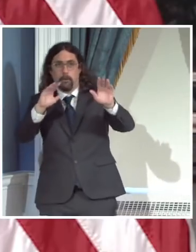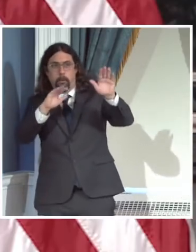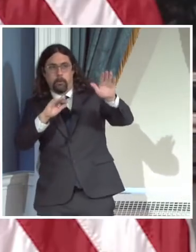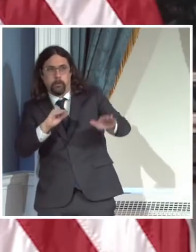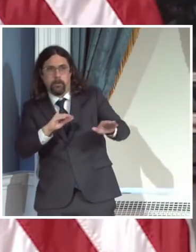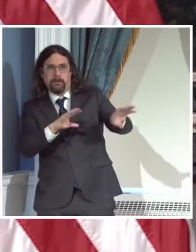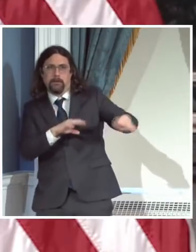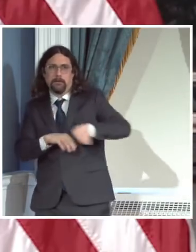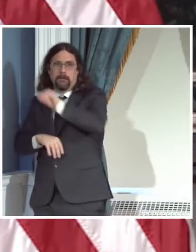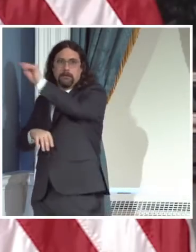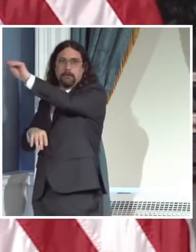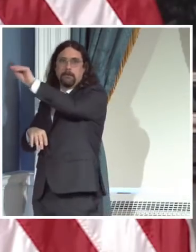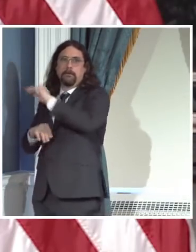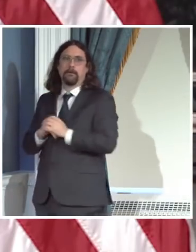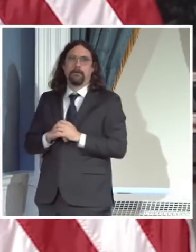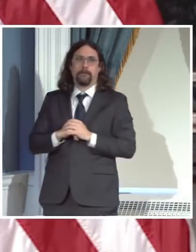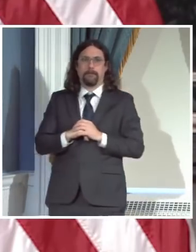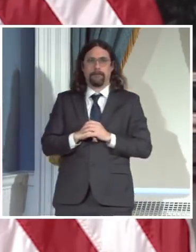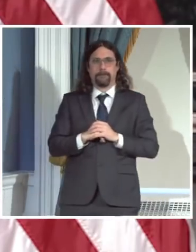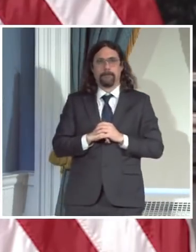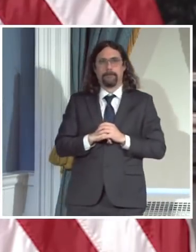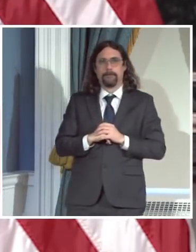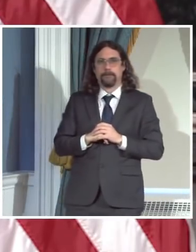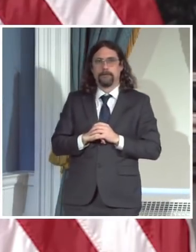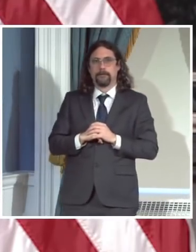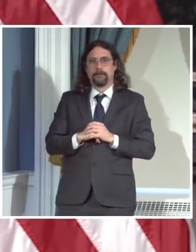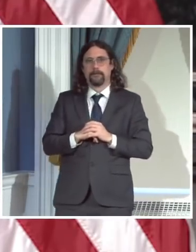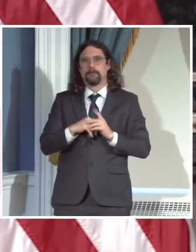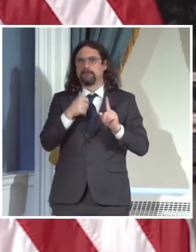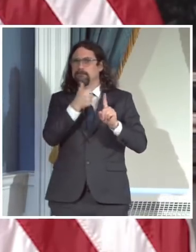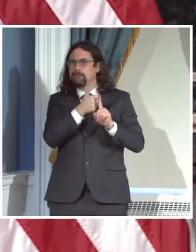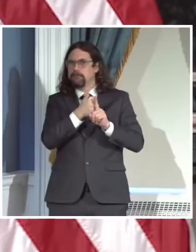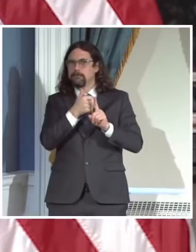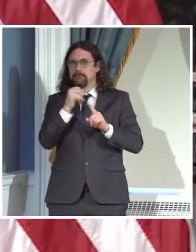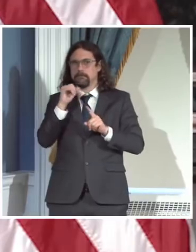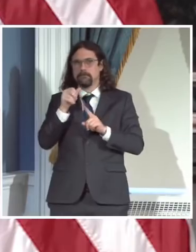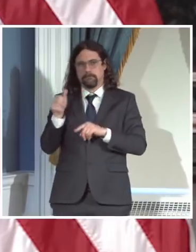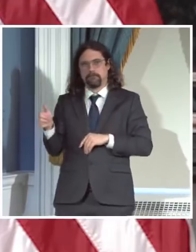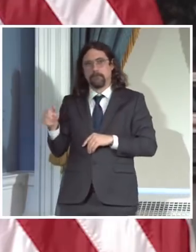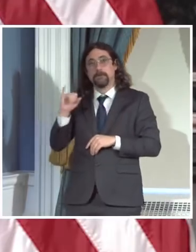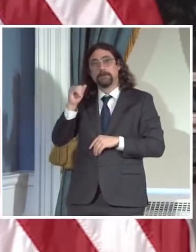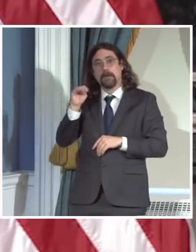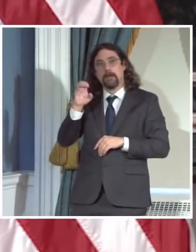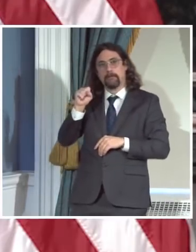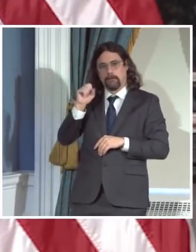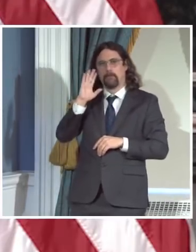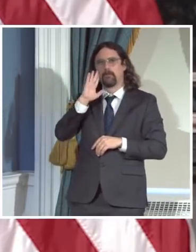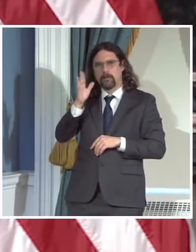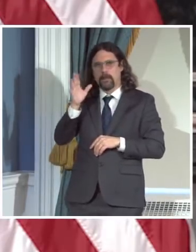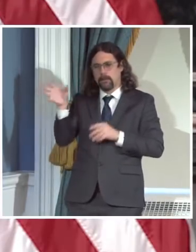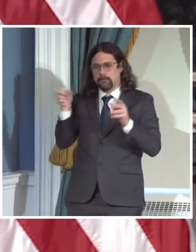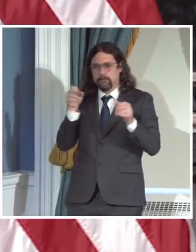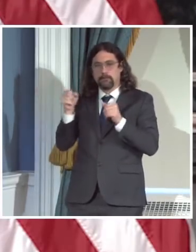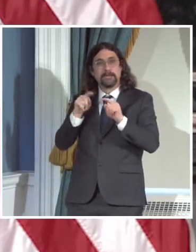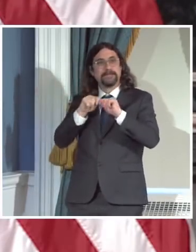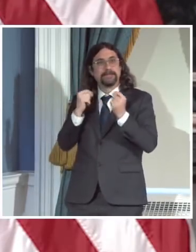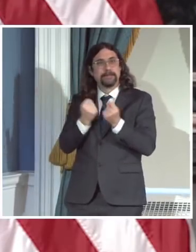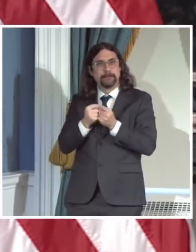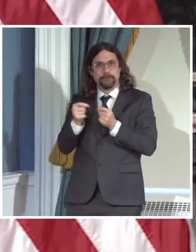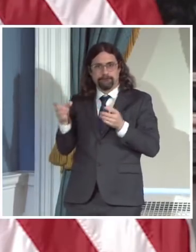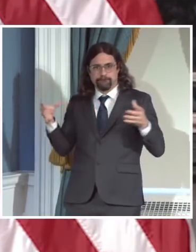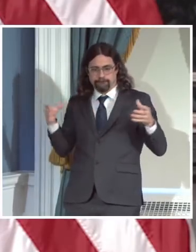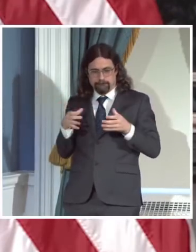Hall and other agencies so we can have that presence in the hospitals. And it will allow us to have a much faster, more